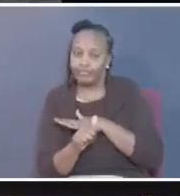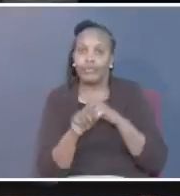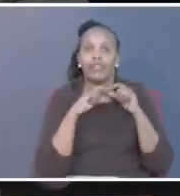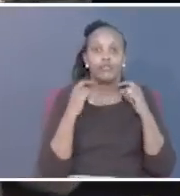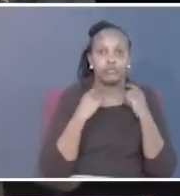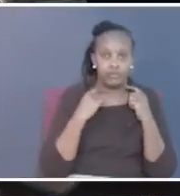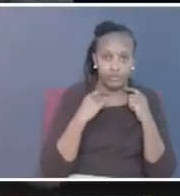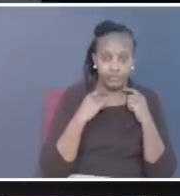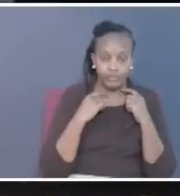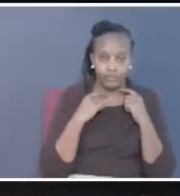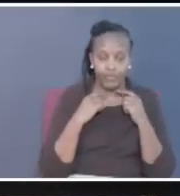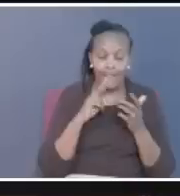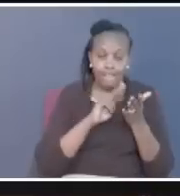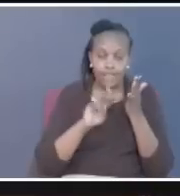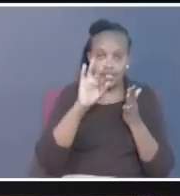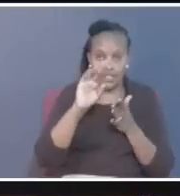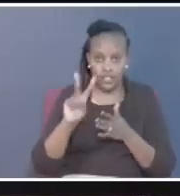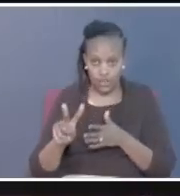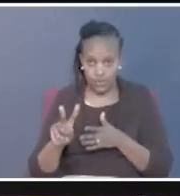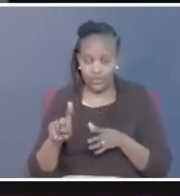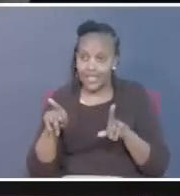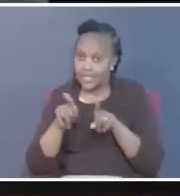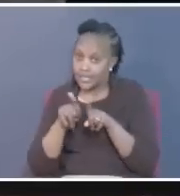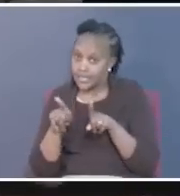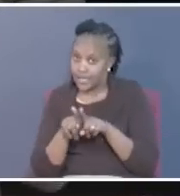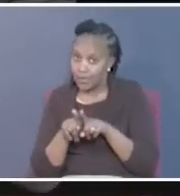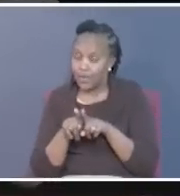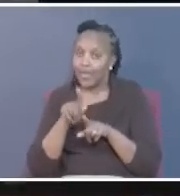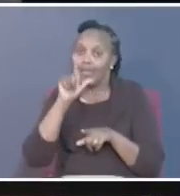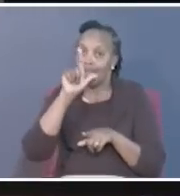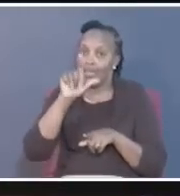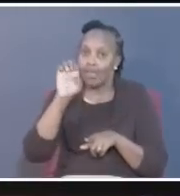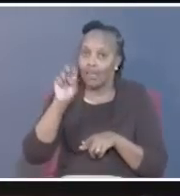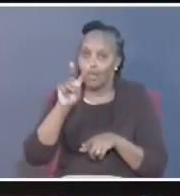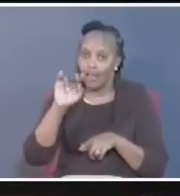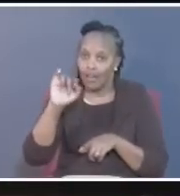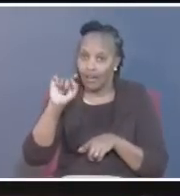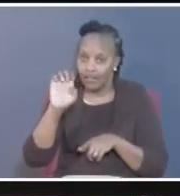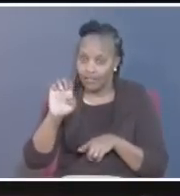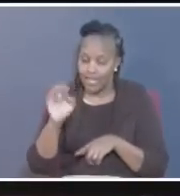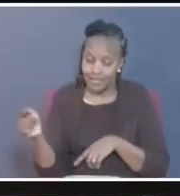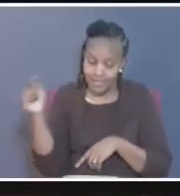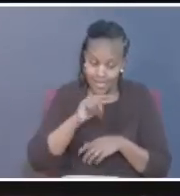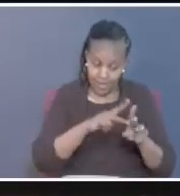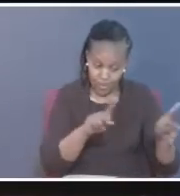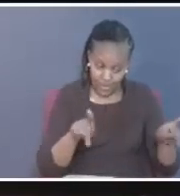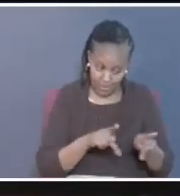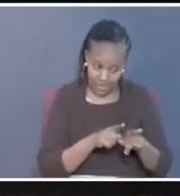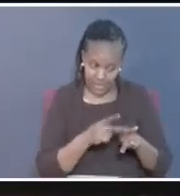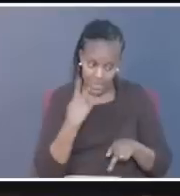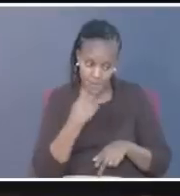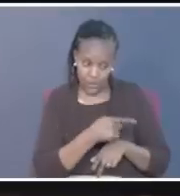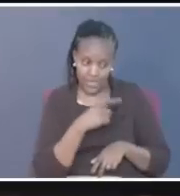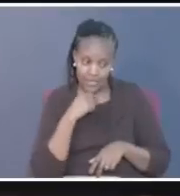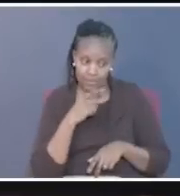records, likewise, a Levite also, when he came to the place and saw him, passed by on